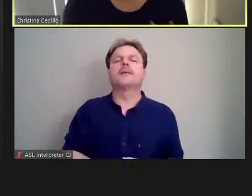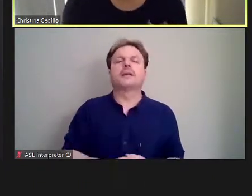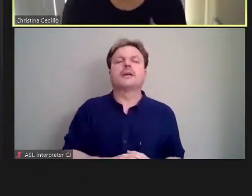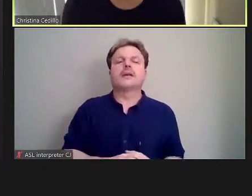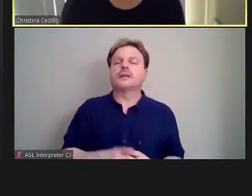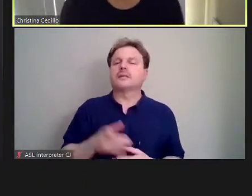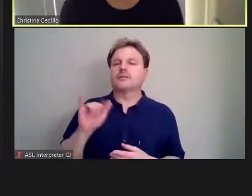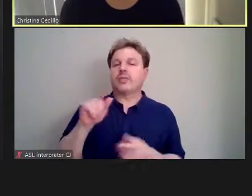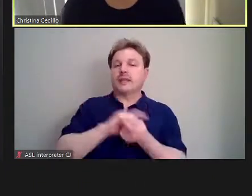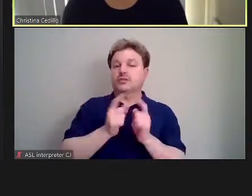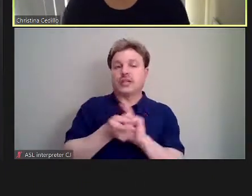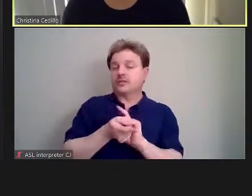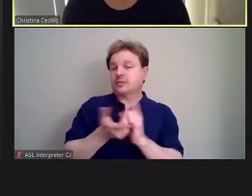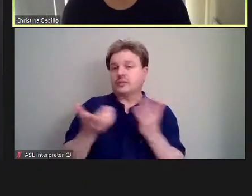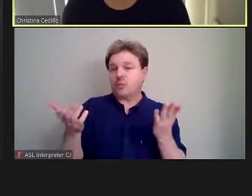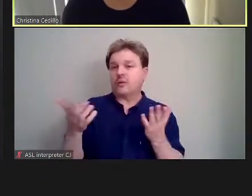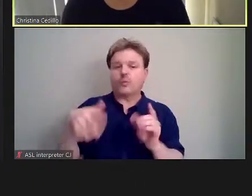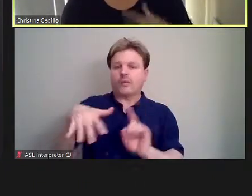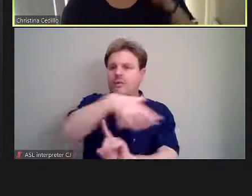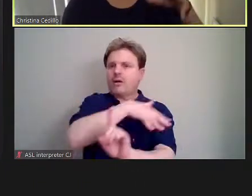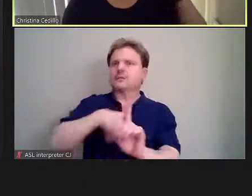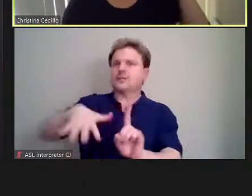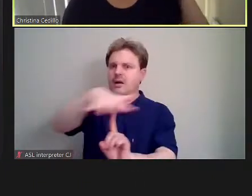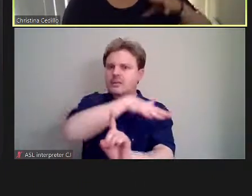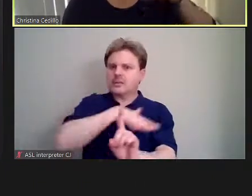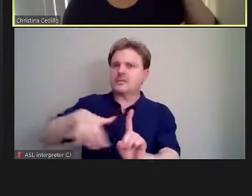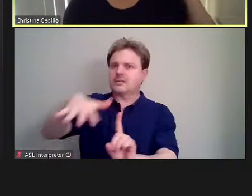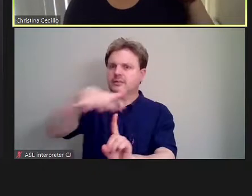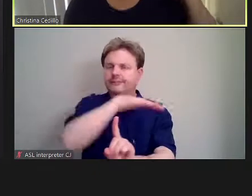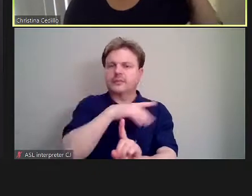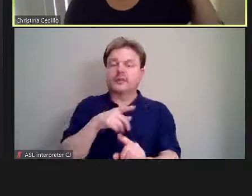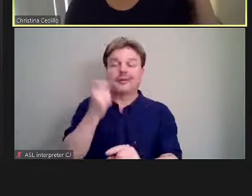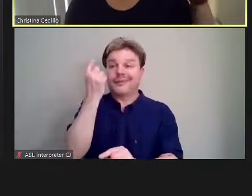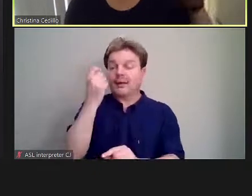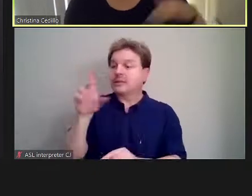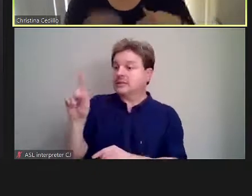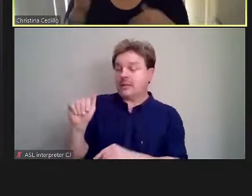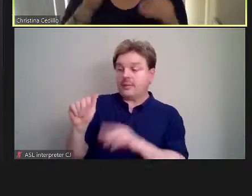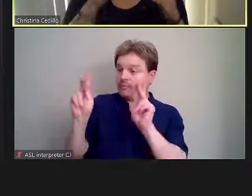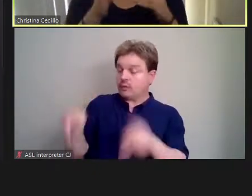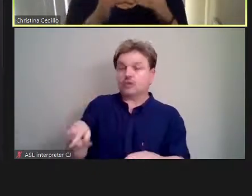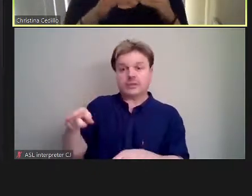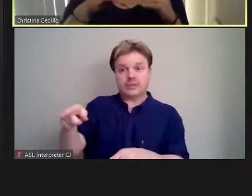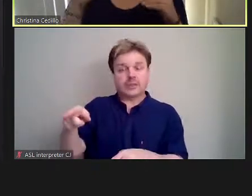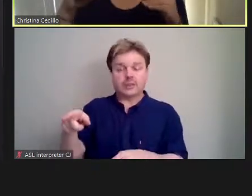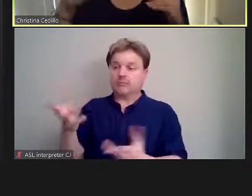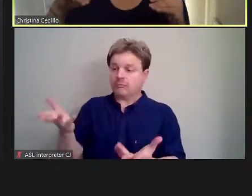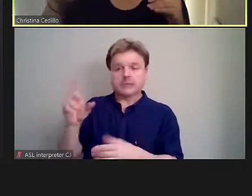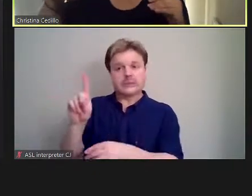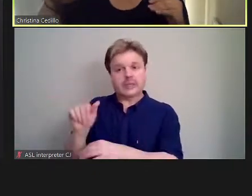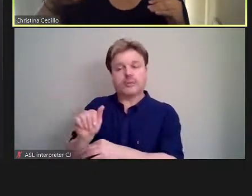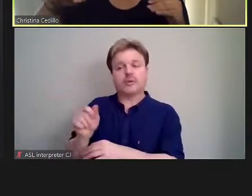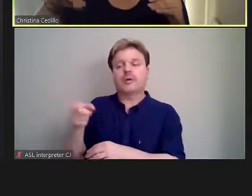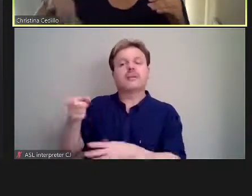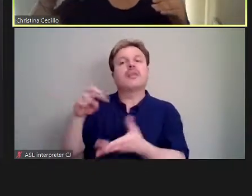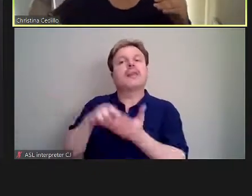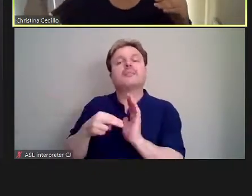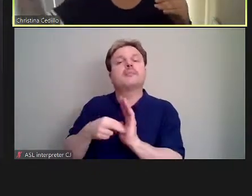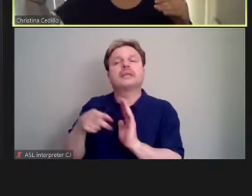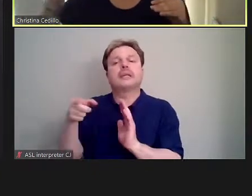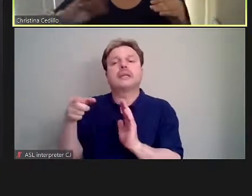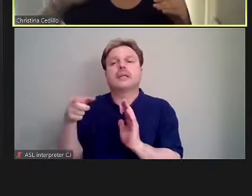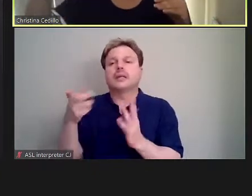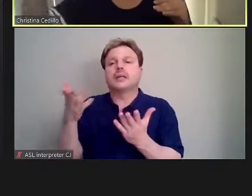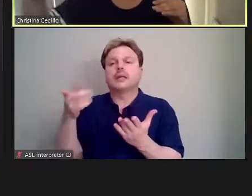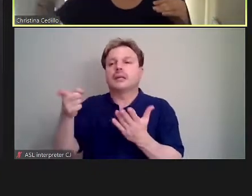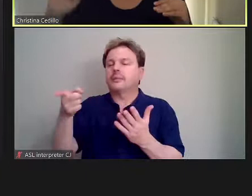with context. Just because a disabled person is disabled doesn't mean that they don't have, for example,